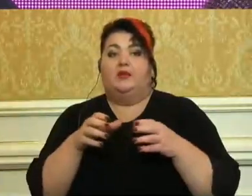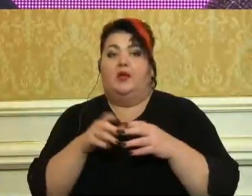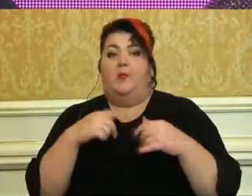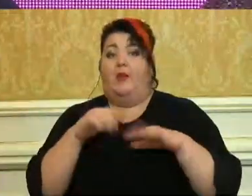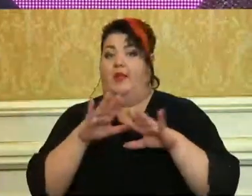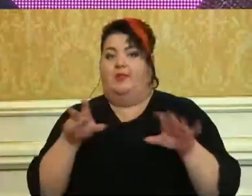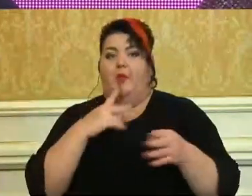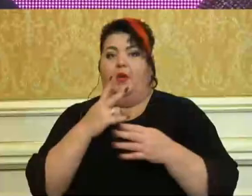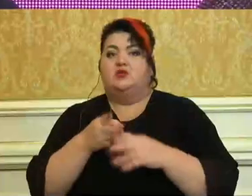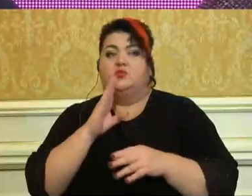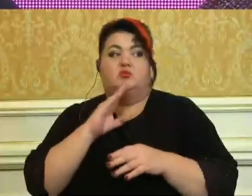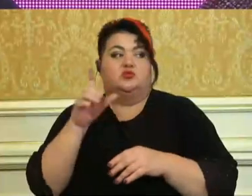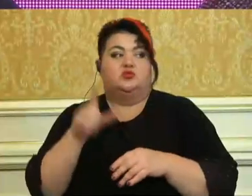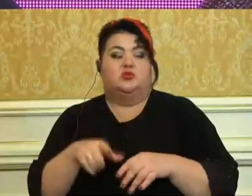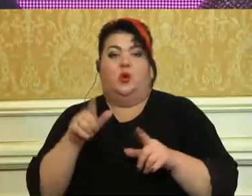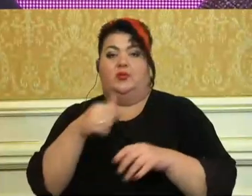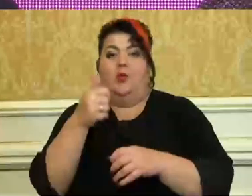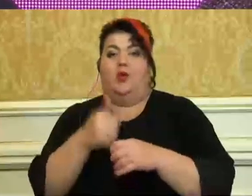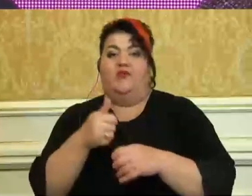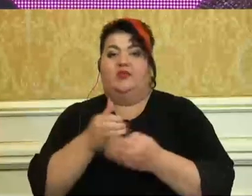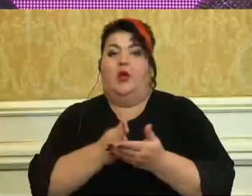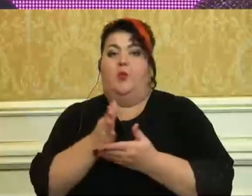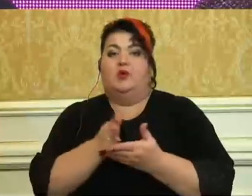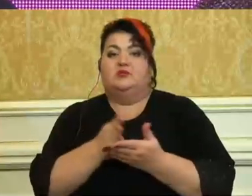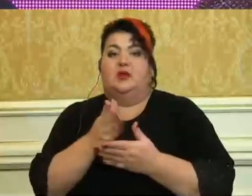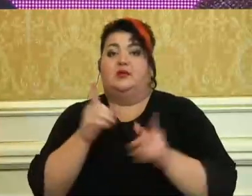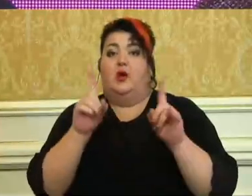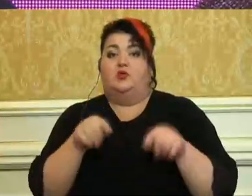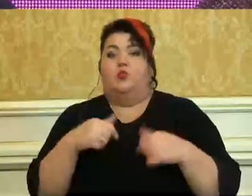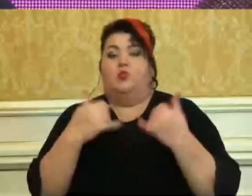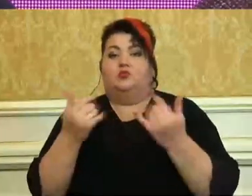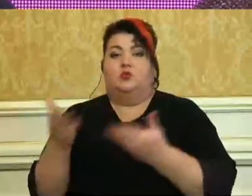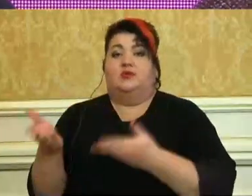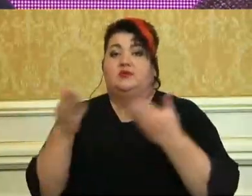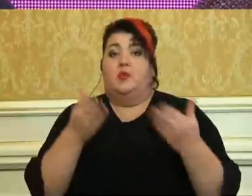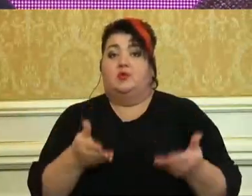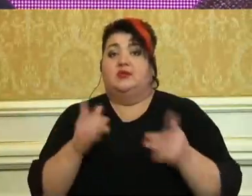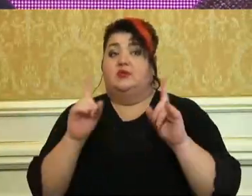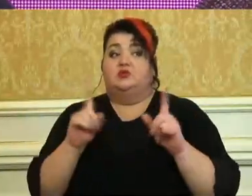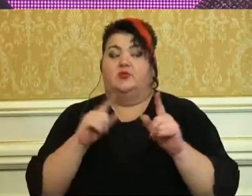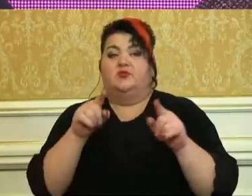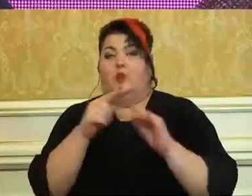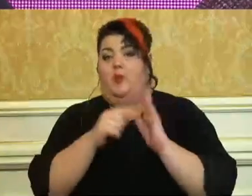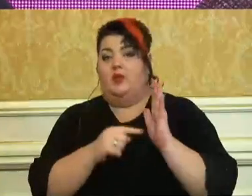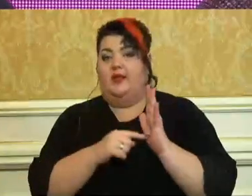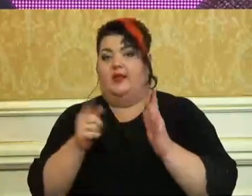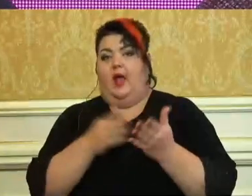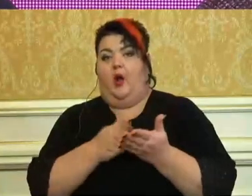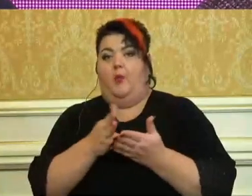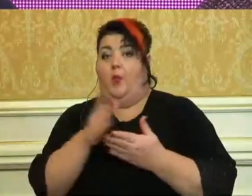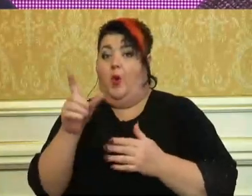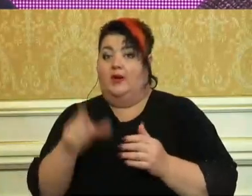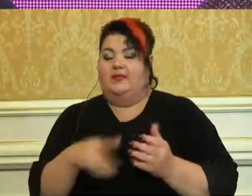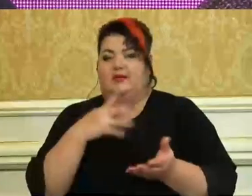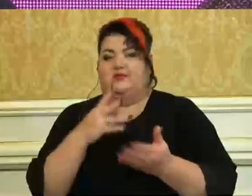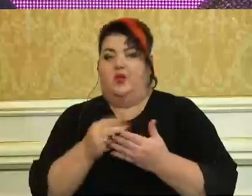disbalance situation. So we don't see women on the leading positions, and that is why we invited Olga to share